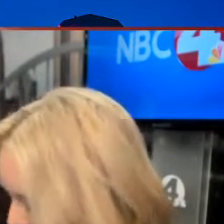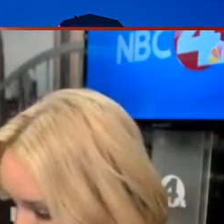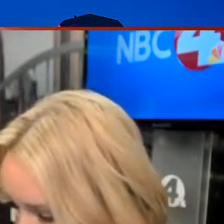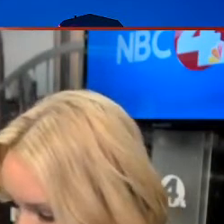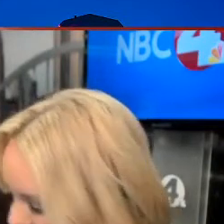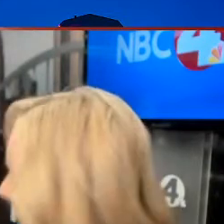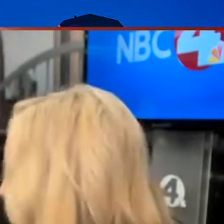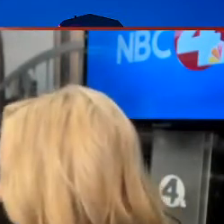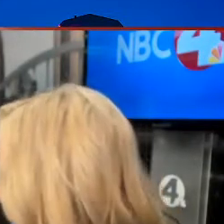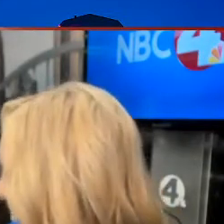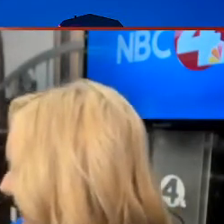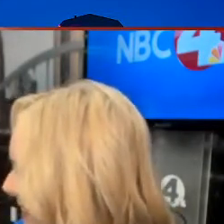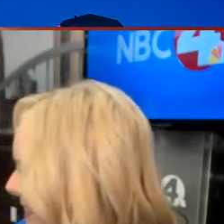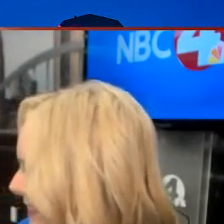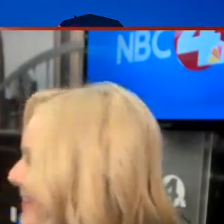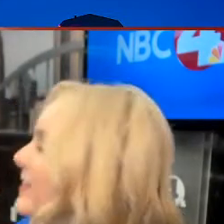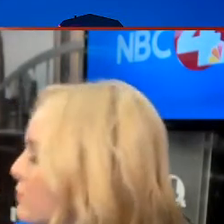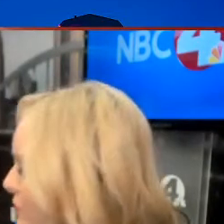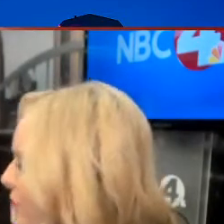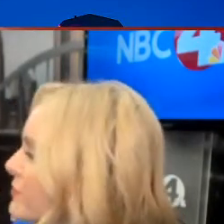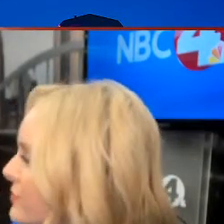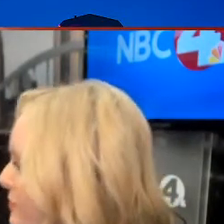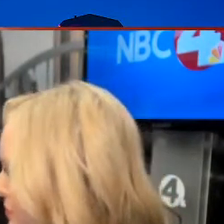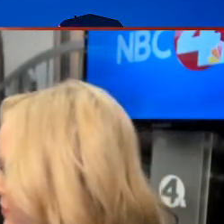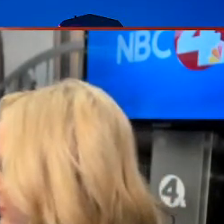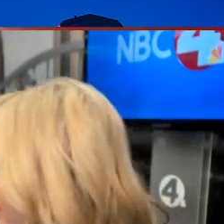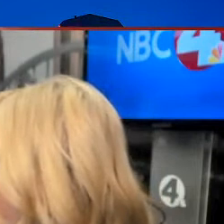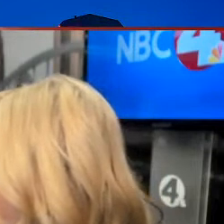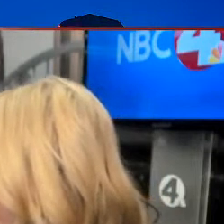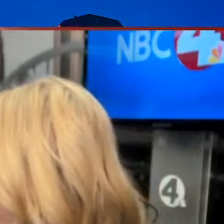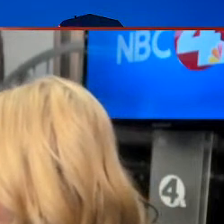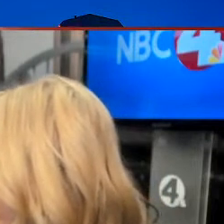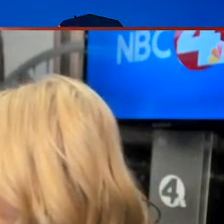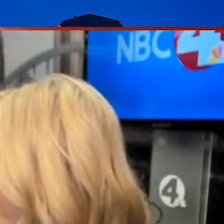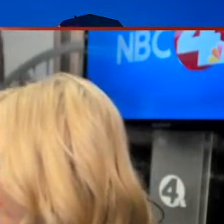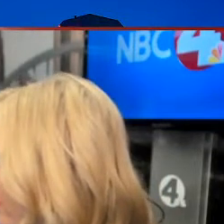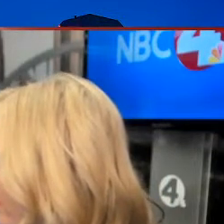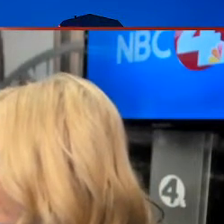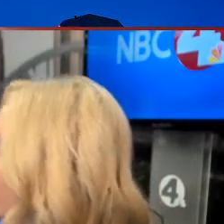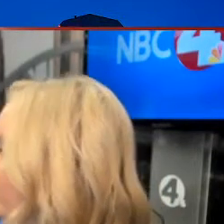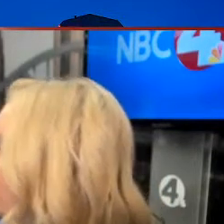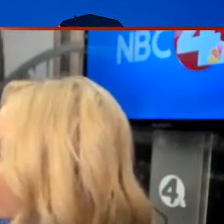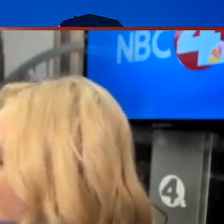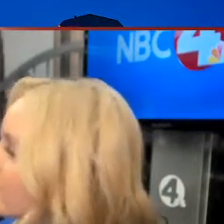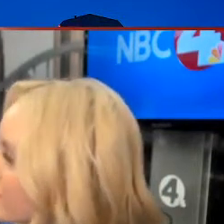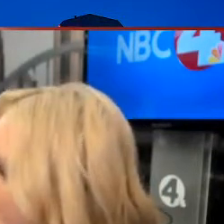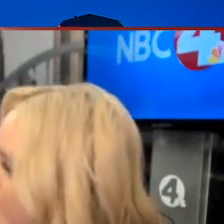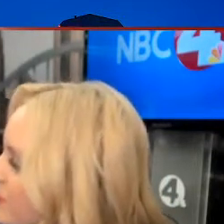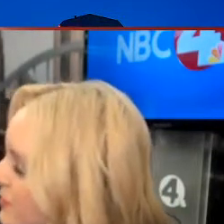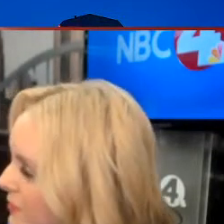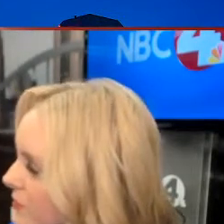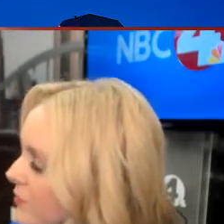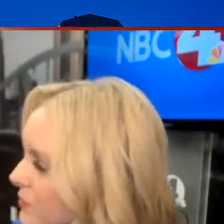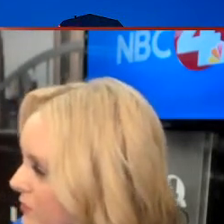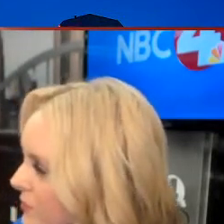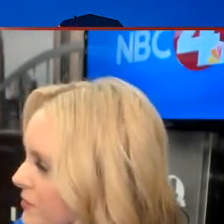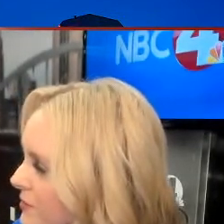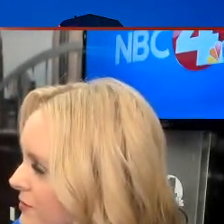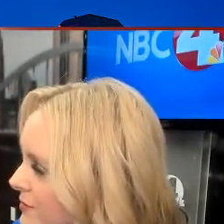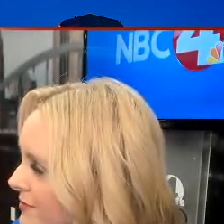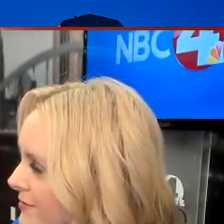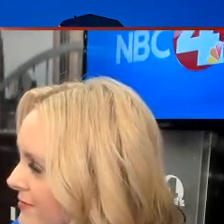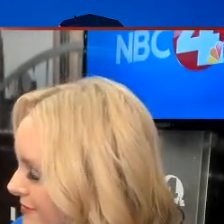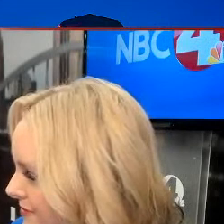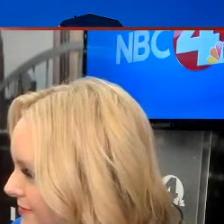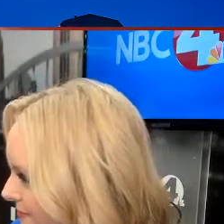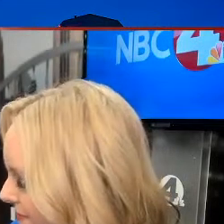it. It's the issue of flu that we've been talking about so much, like you said, and the governor has really tried to hammer that point home that flu season is coming, and we just don't